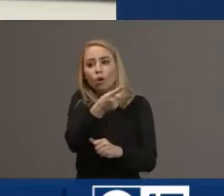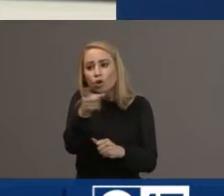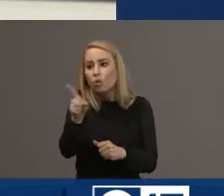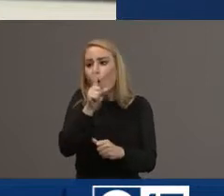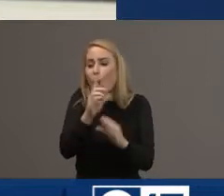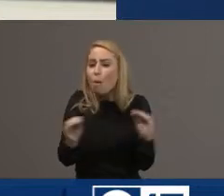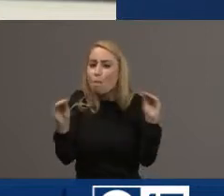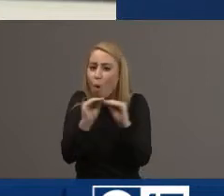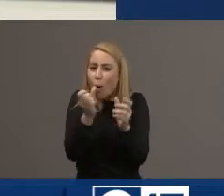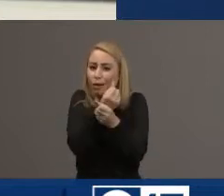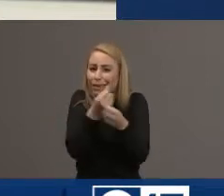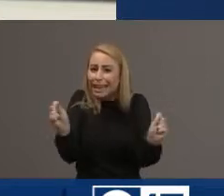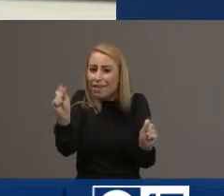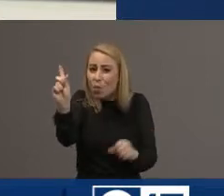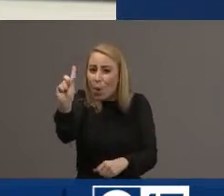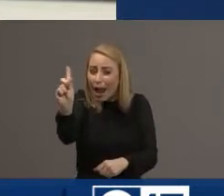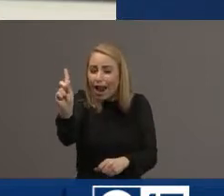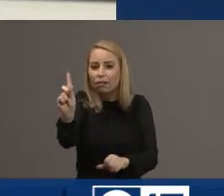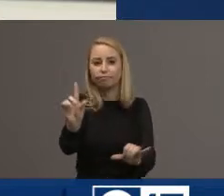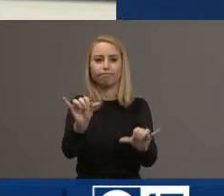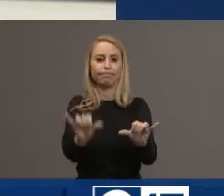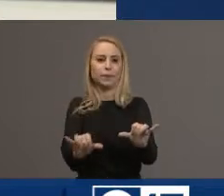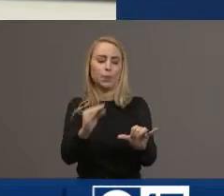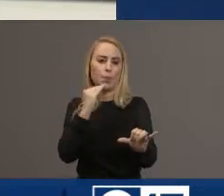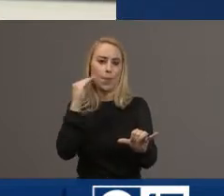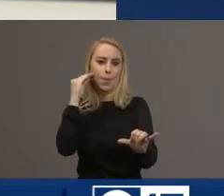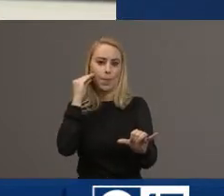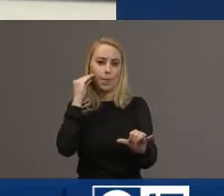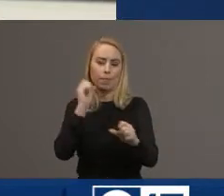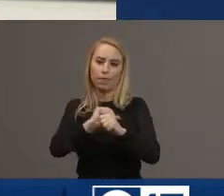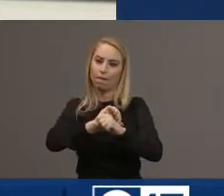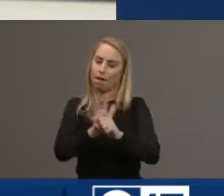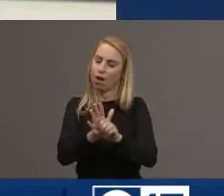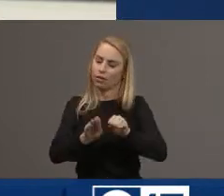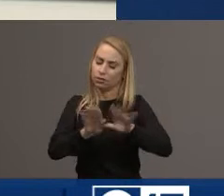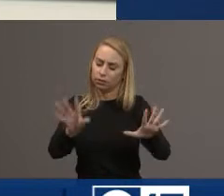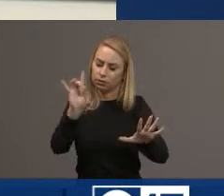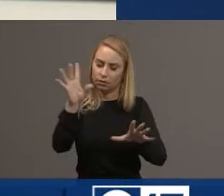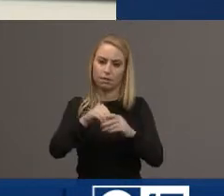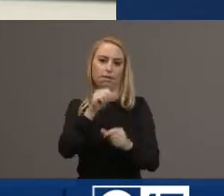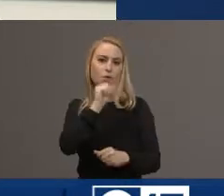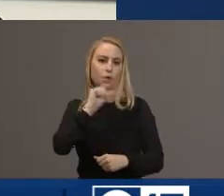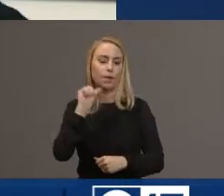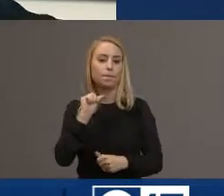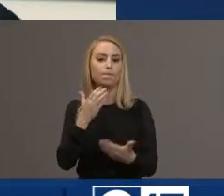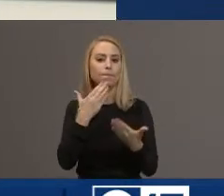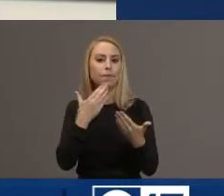home. The virus is widespread in Arizona. Thank you.